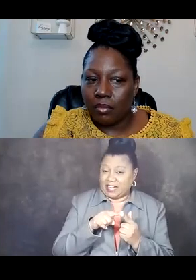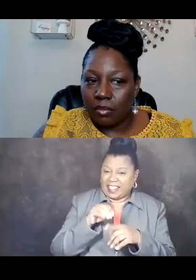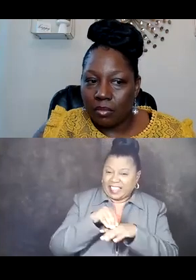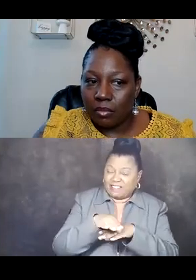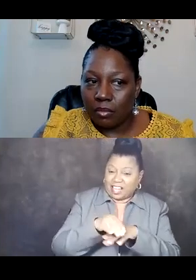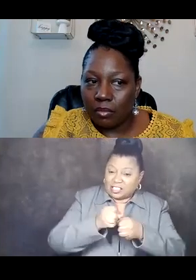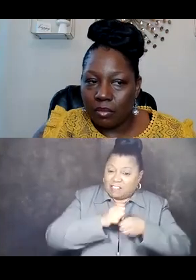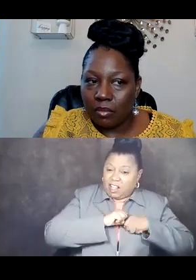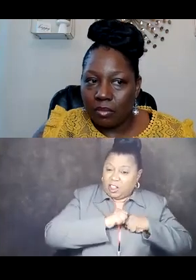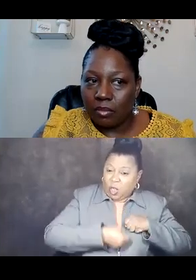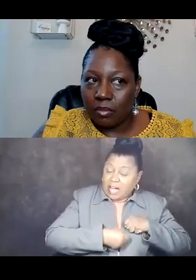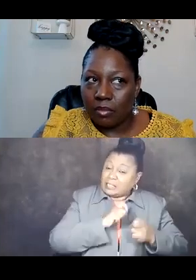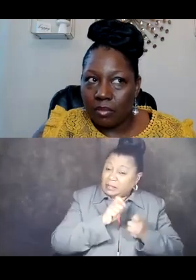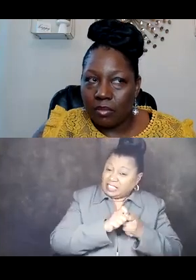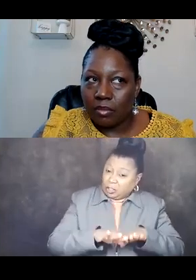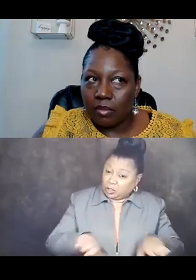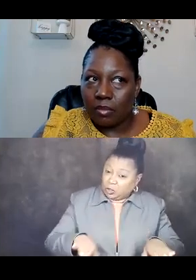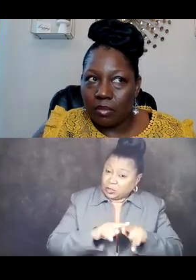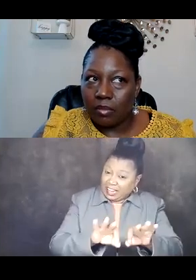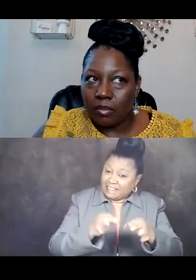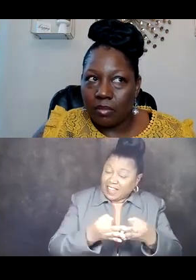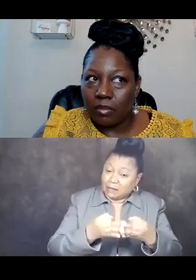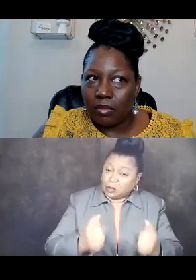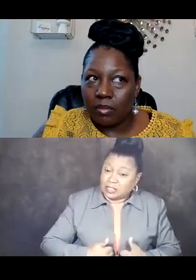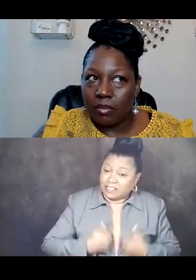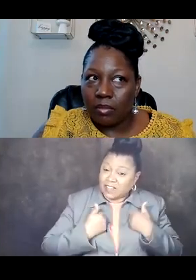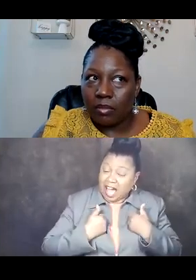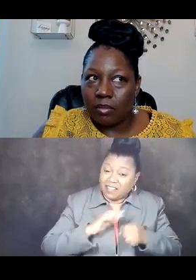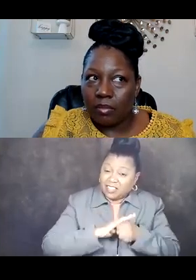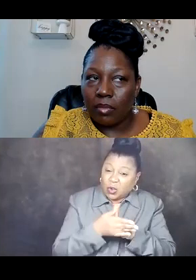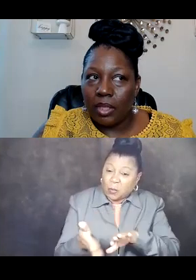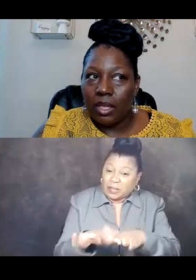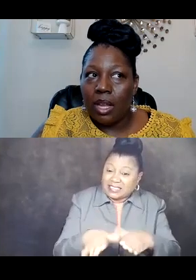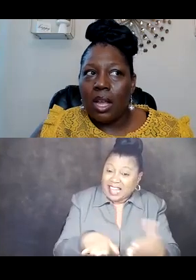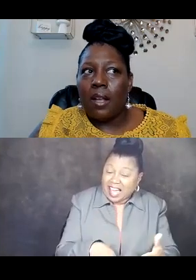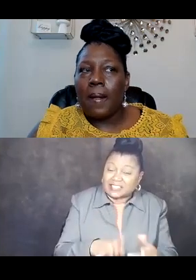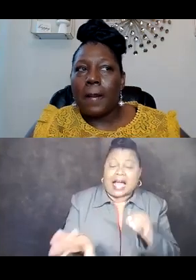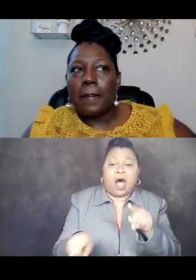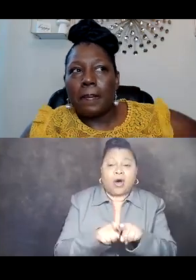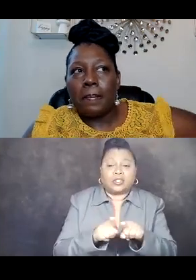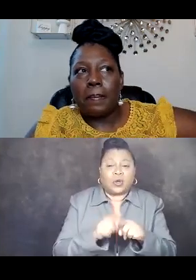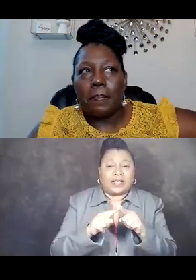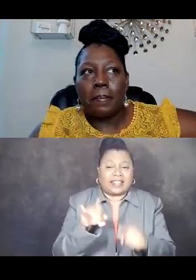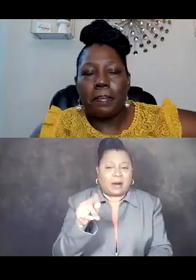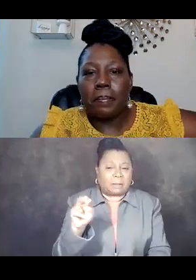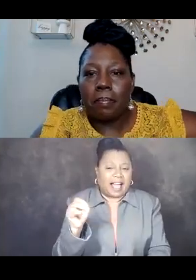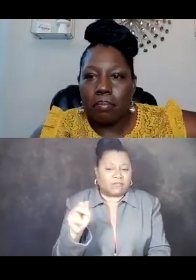loss, particularly the children and families who've survived the COVID deaths? Additionally, is there a platform that